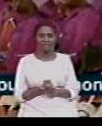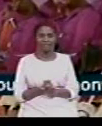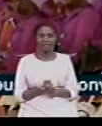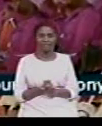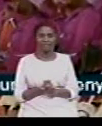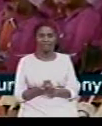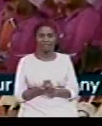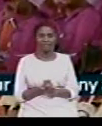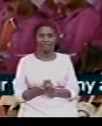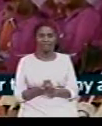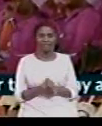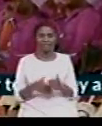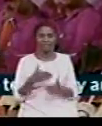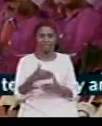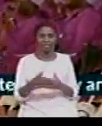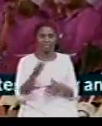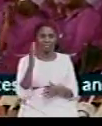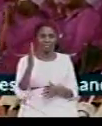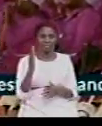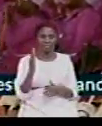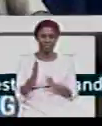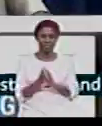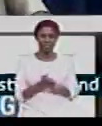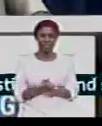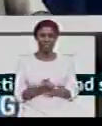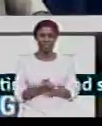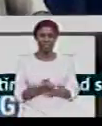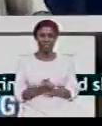The next testifier.